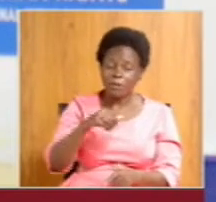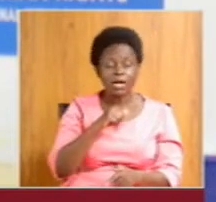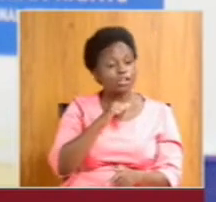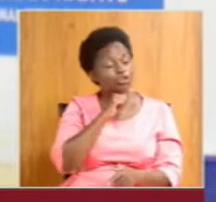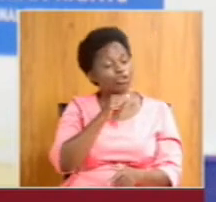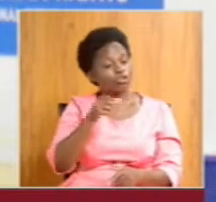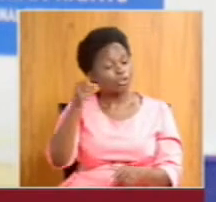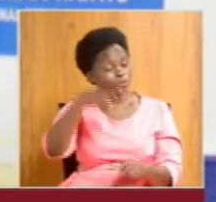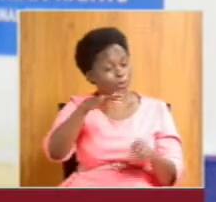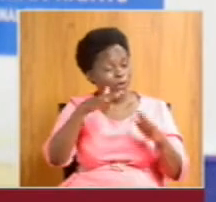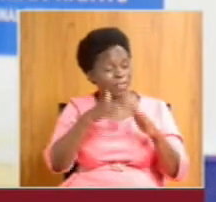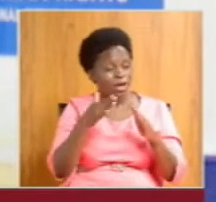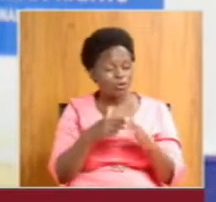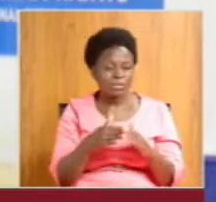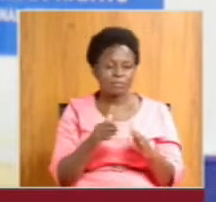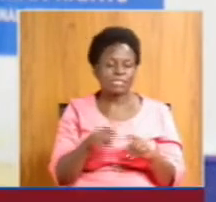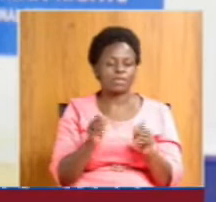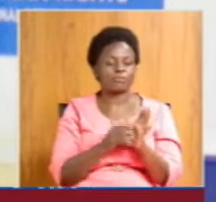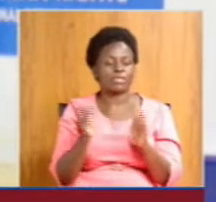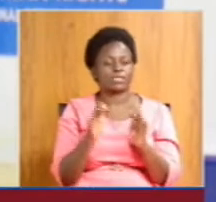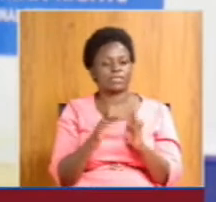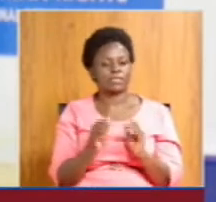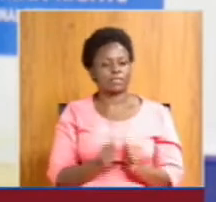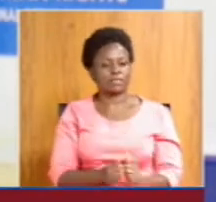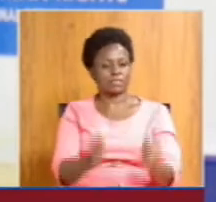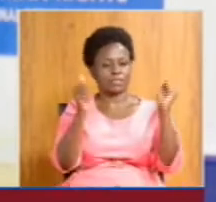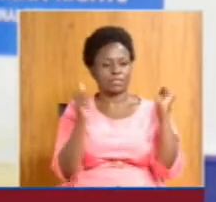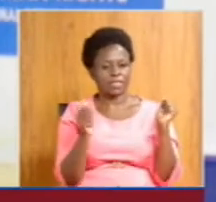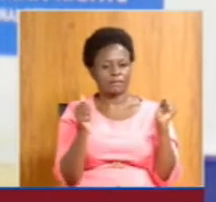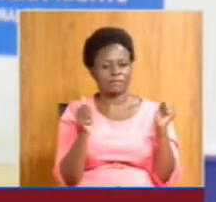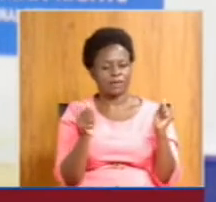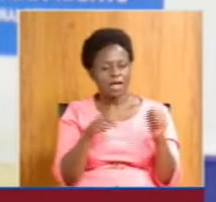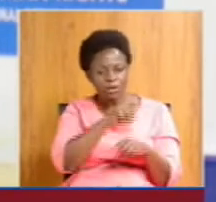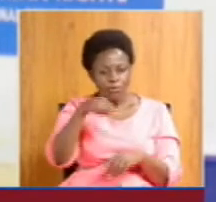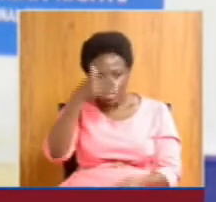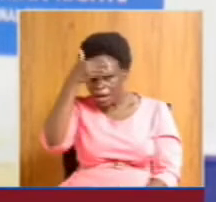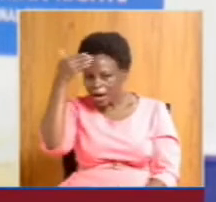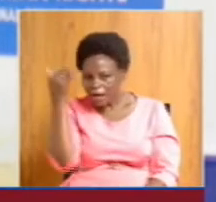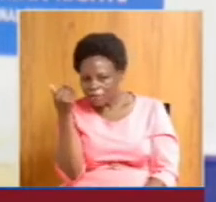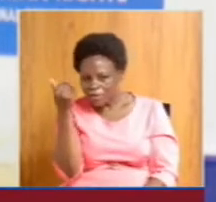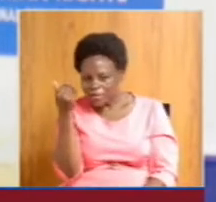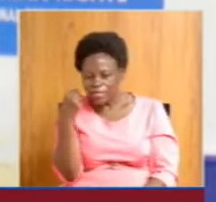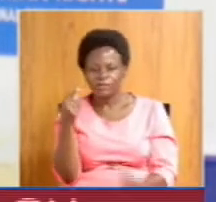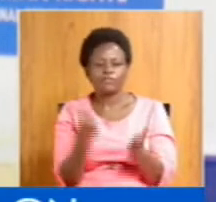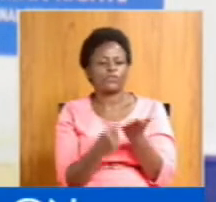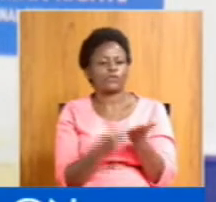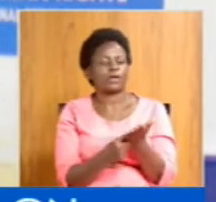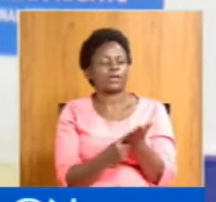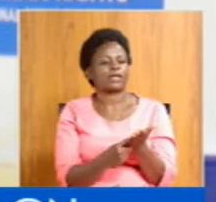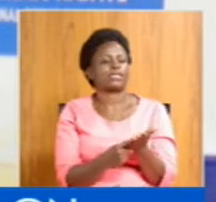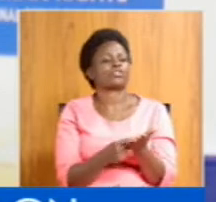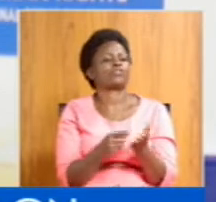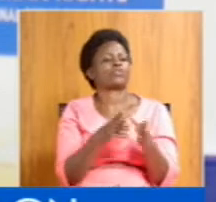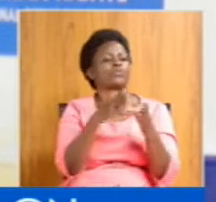to power their homes but also access the internet itself? And we are forgetting, if Uganda is going to actually